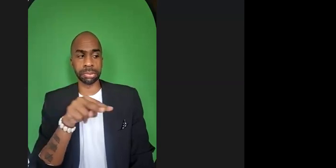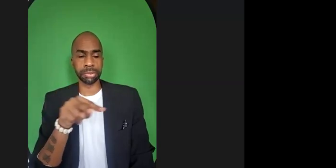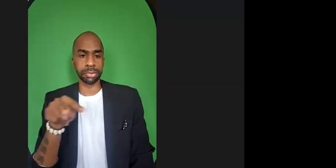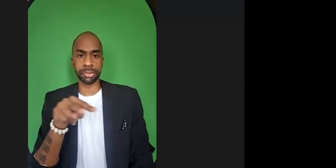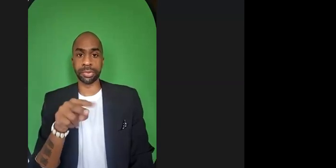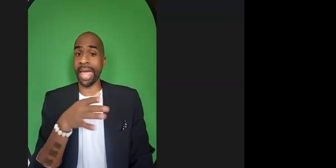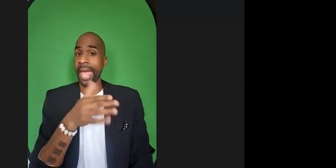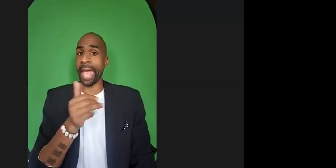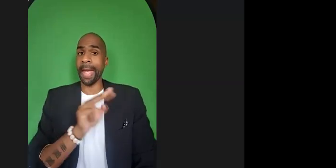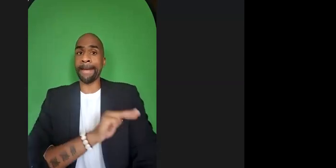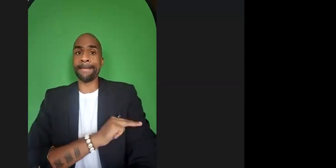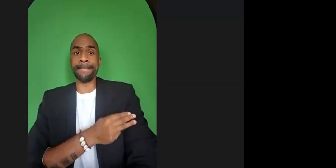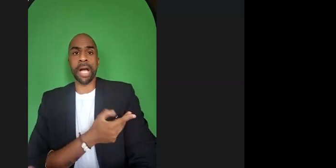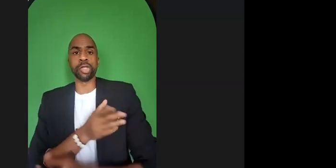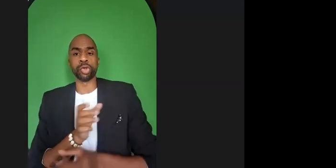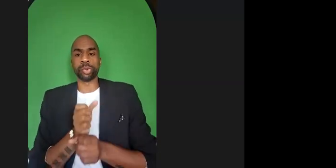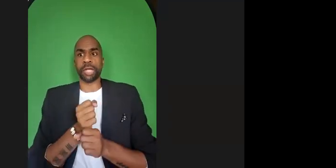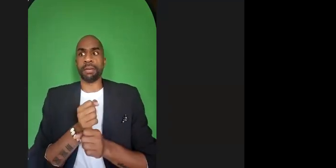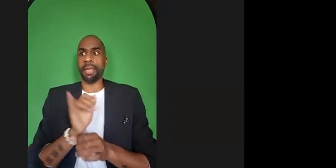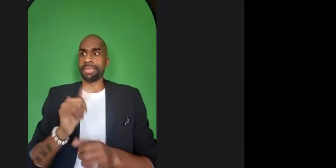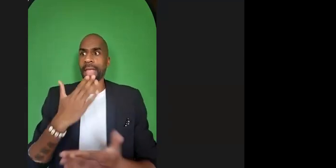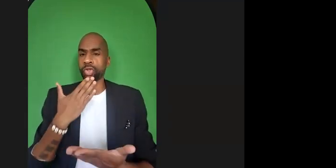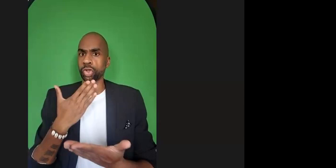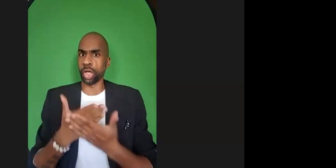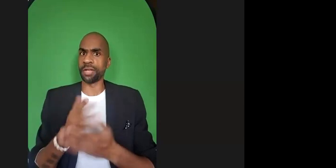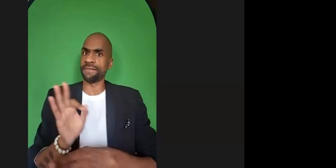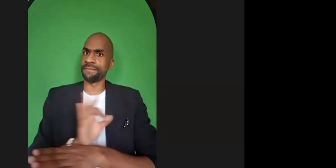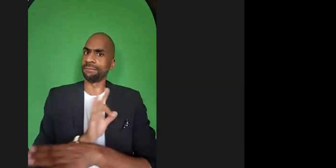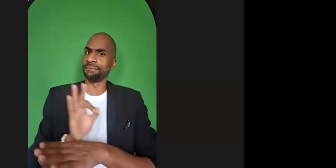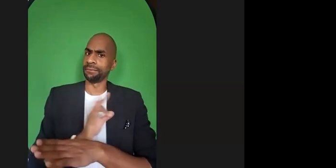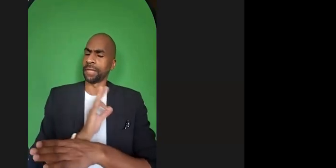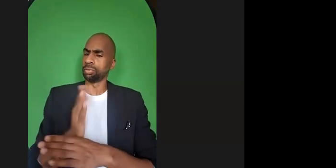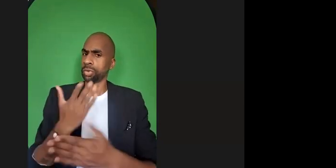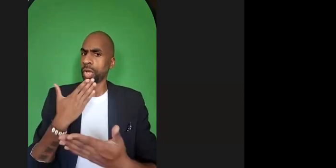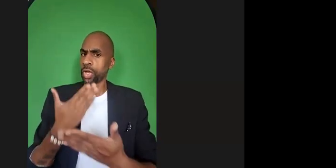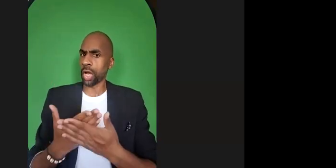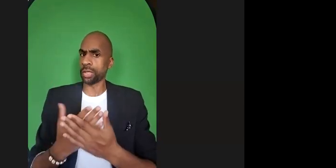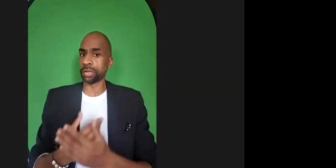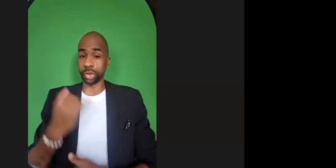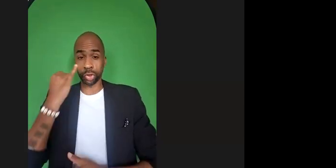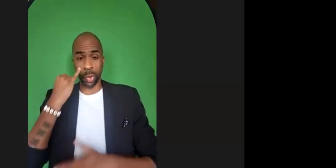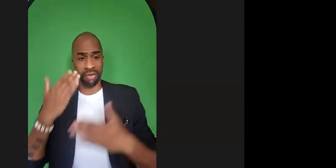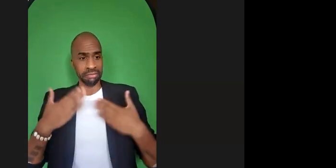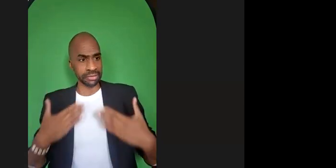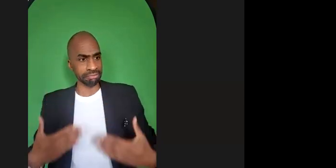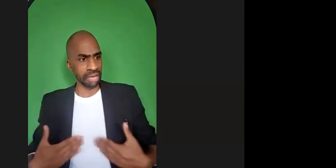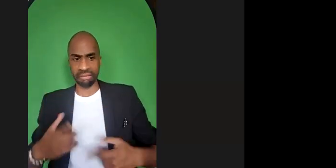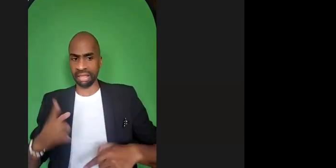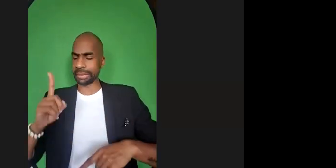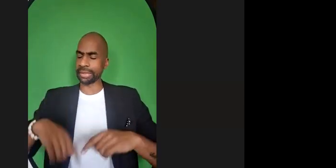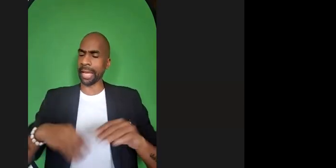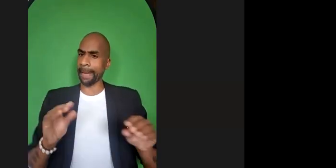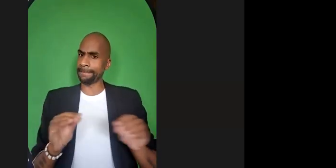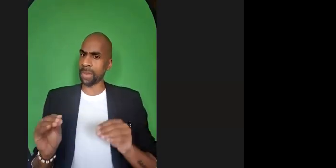to keep functioning. So these patients, even if they lose all of their ability to move their limbs and their